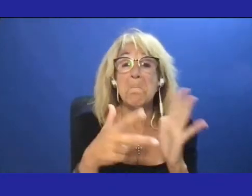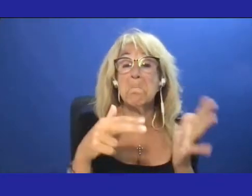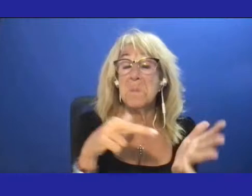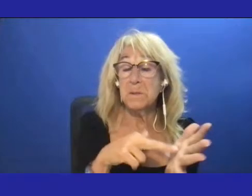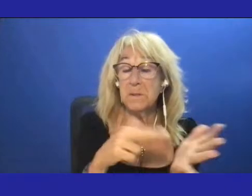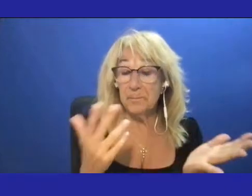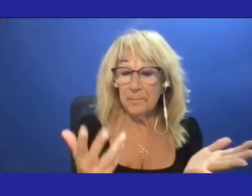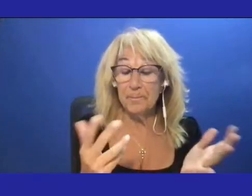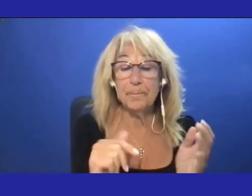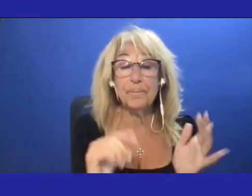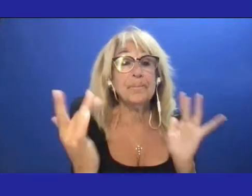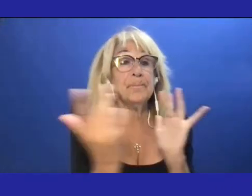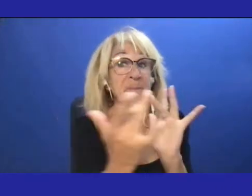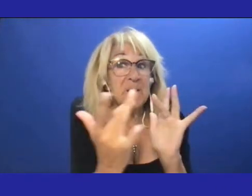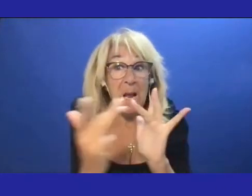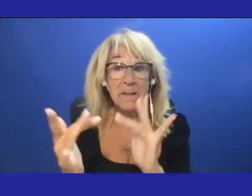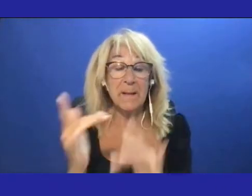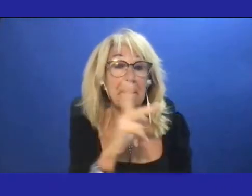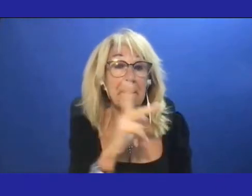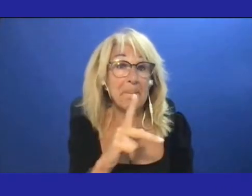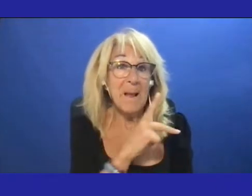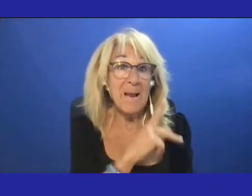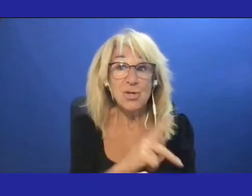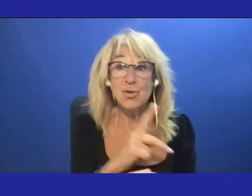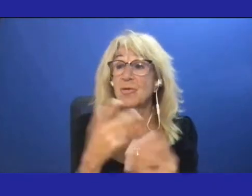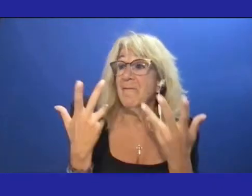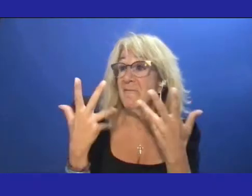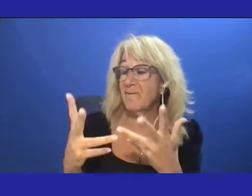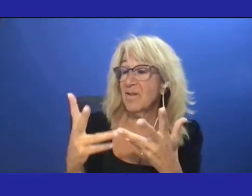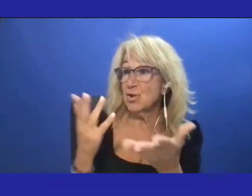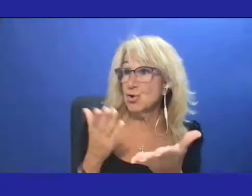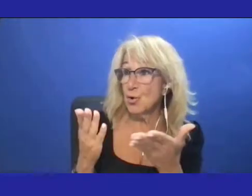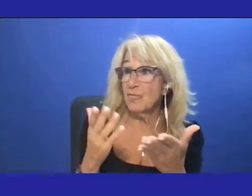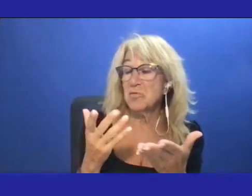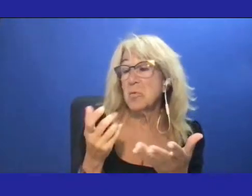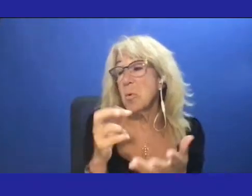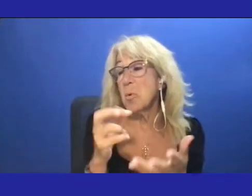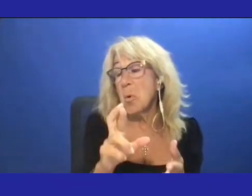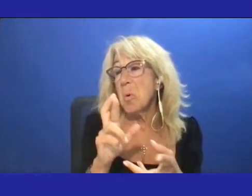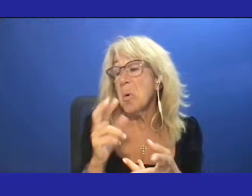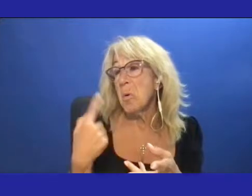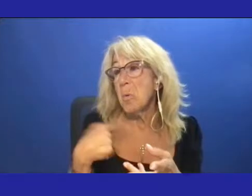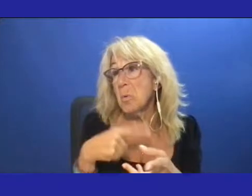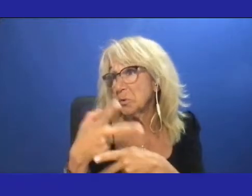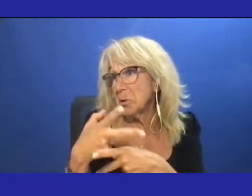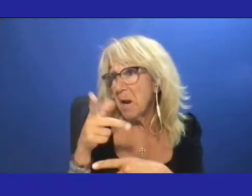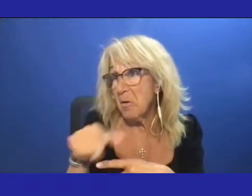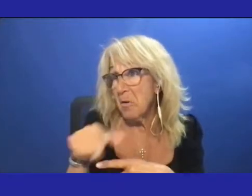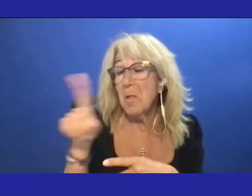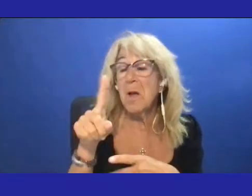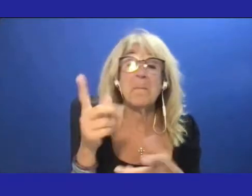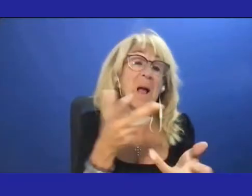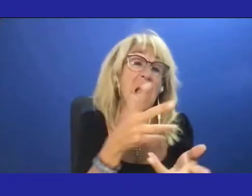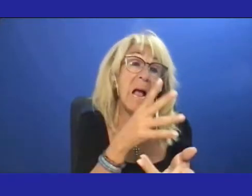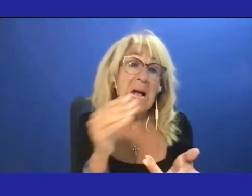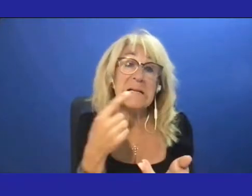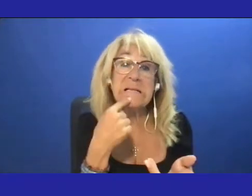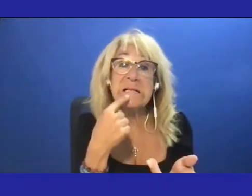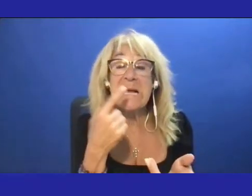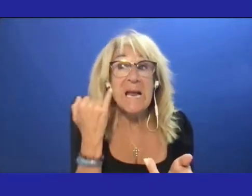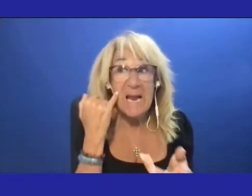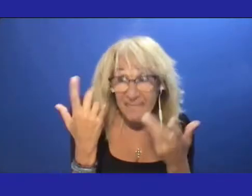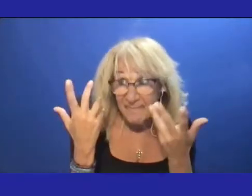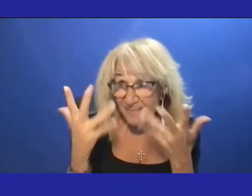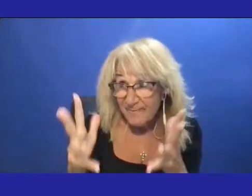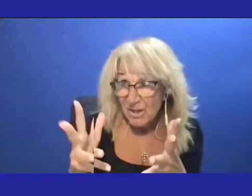reach out to patients who've received services or care from us to then be able to say, if you have received care from us